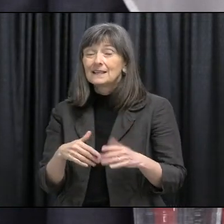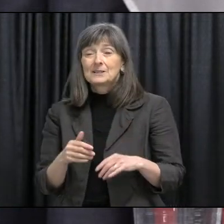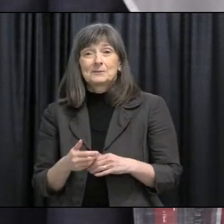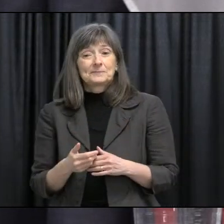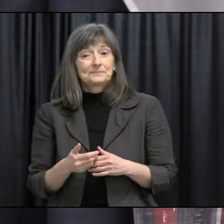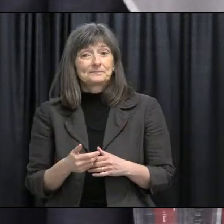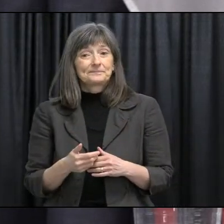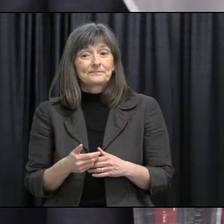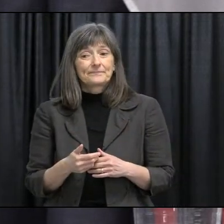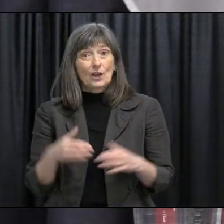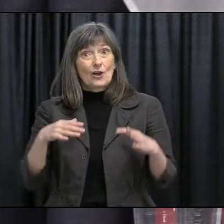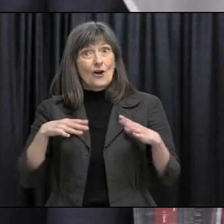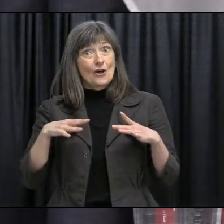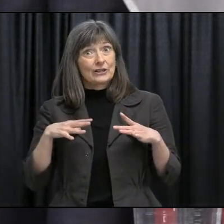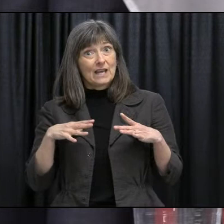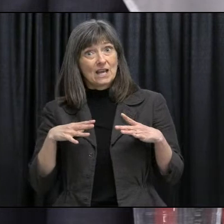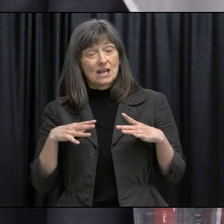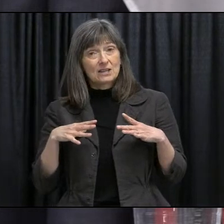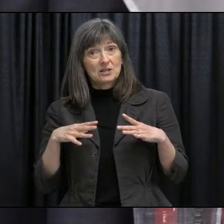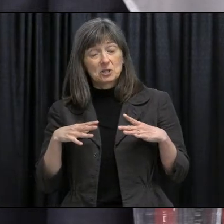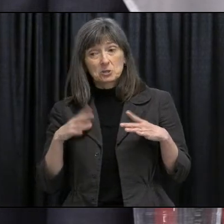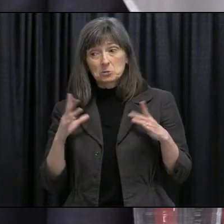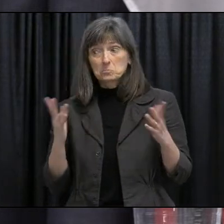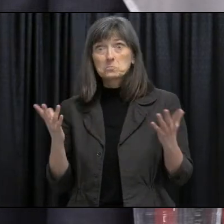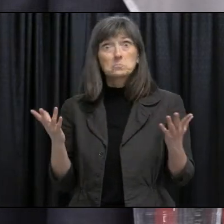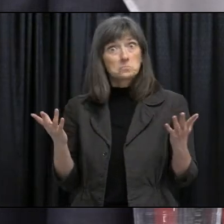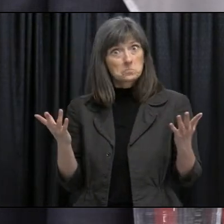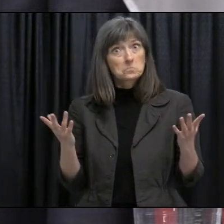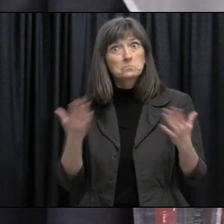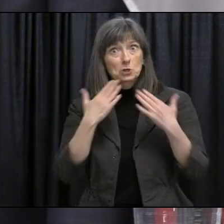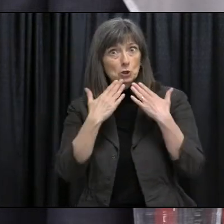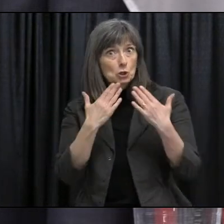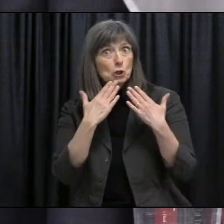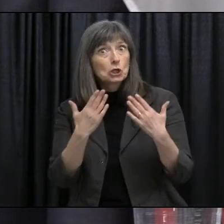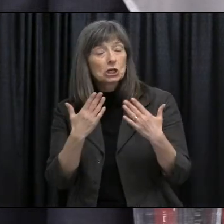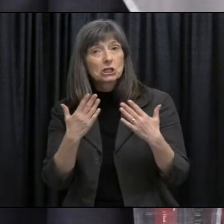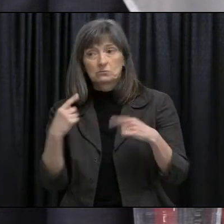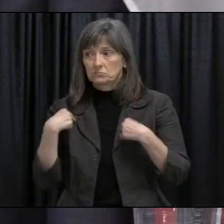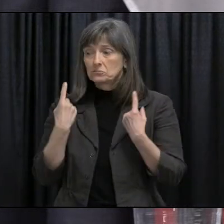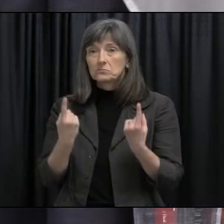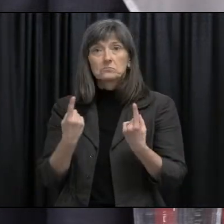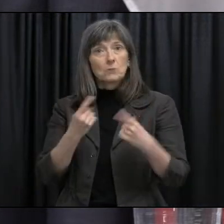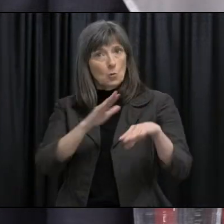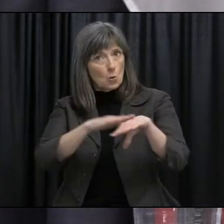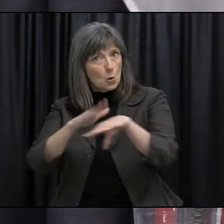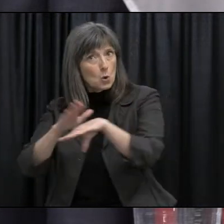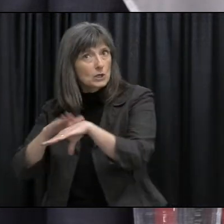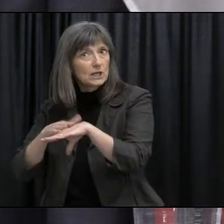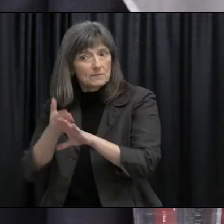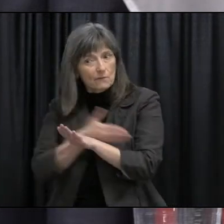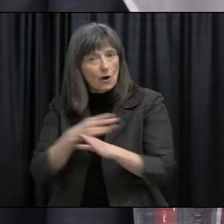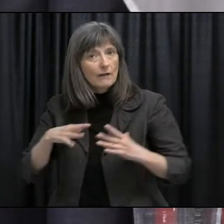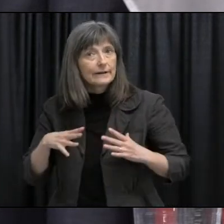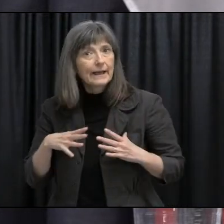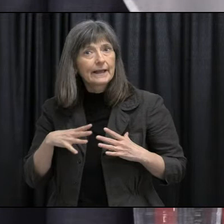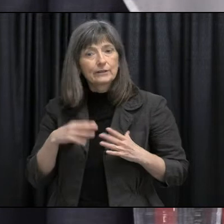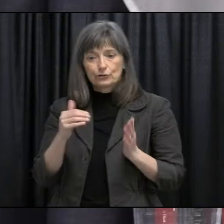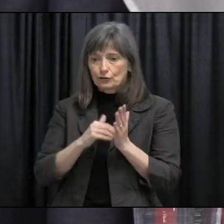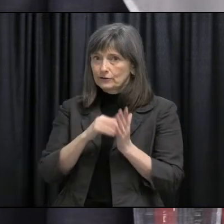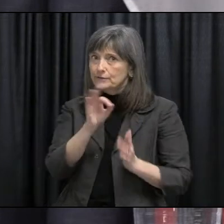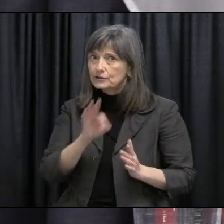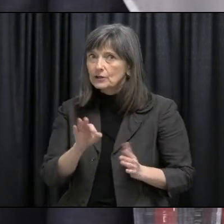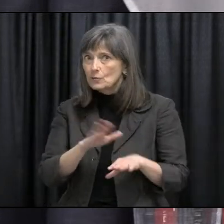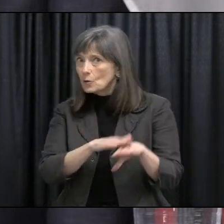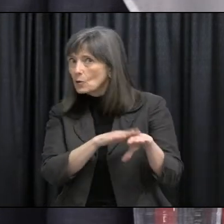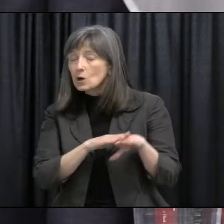large, have been successful in that people have listened to Dr. Fitzgerald's advice, and as we've all pointed out, it would